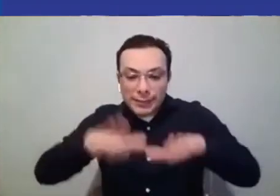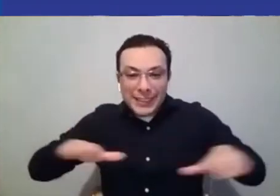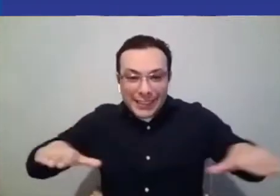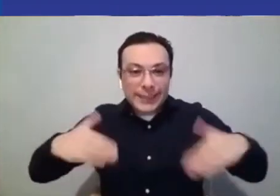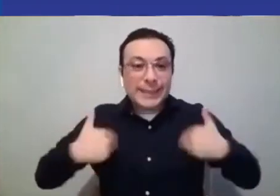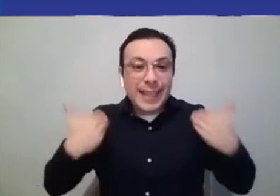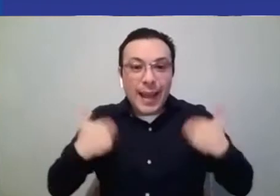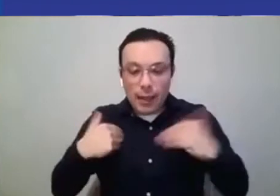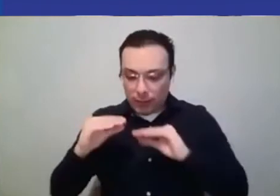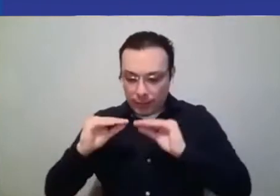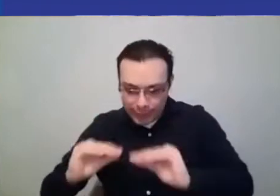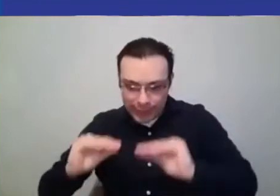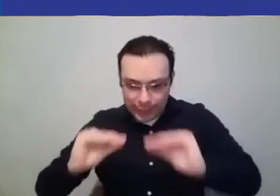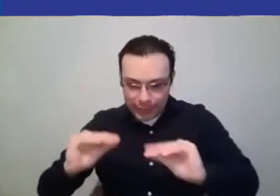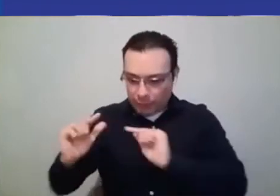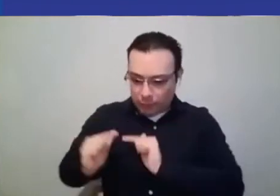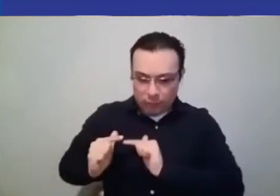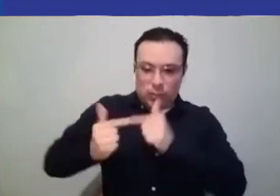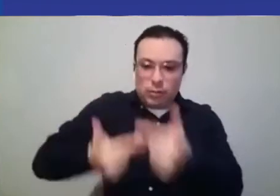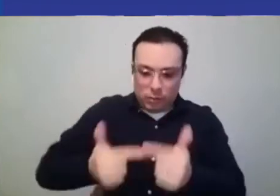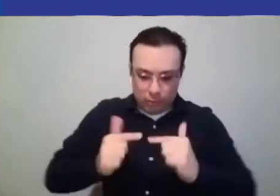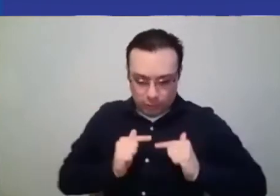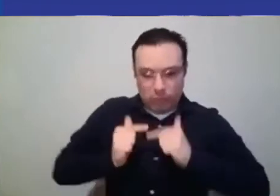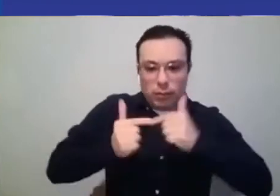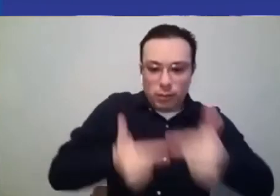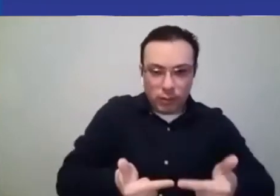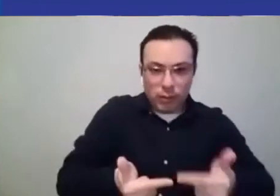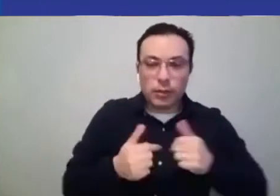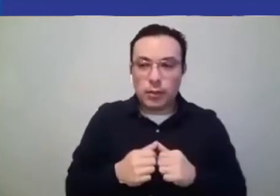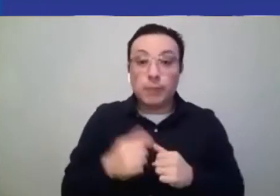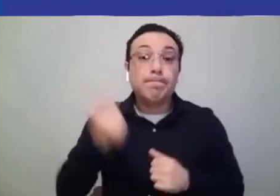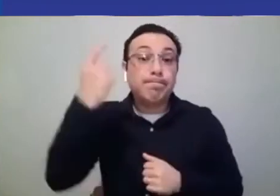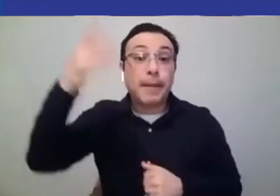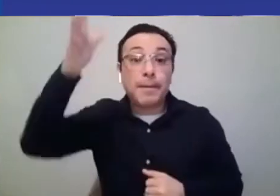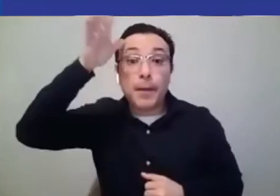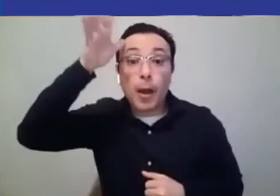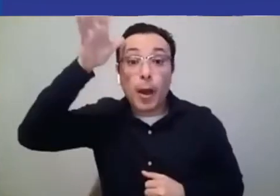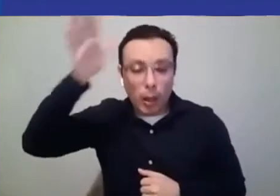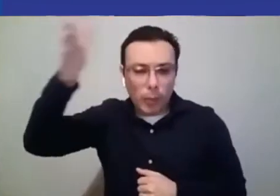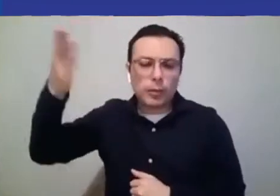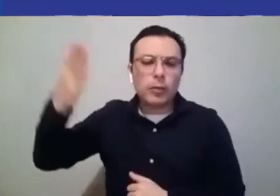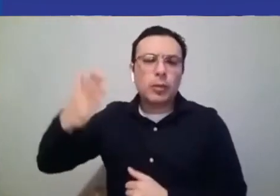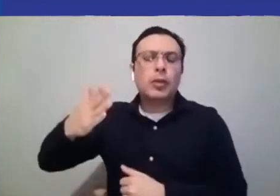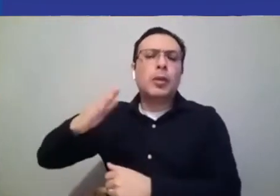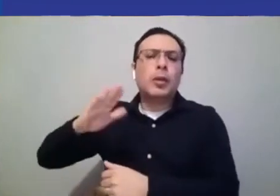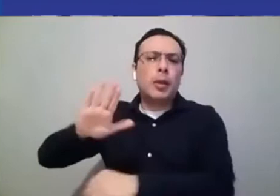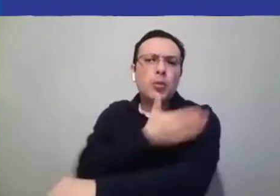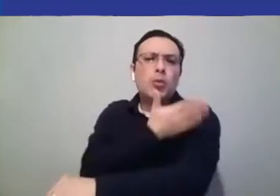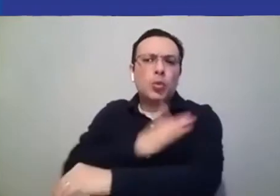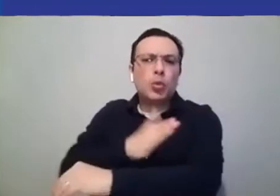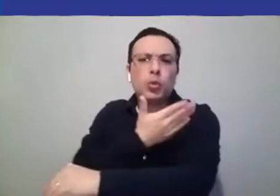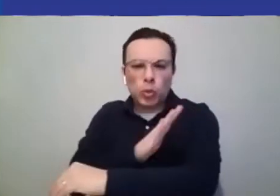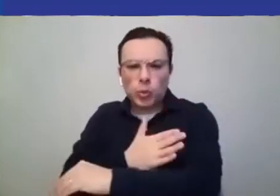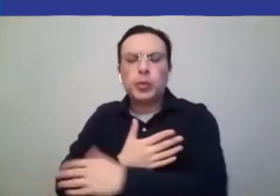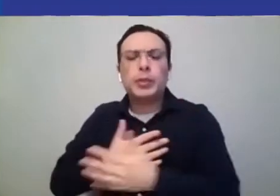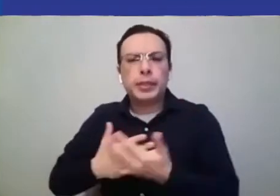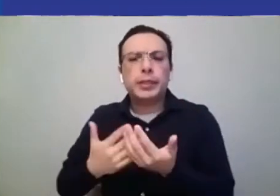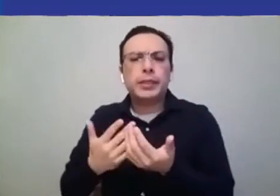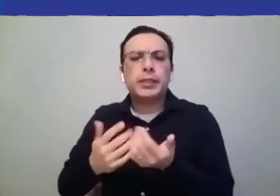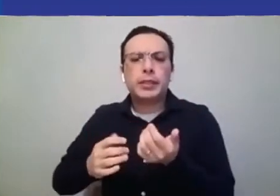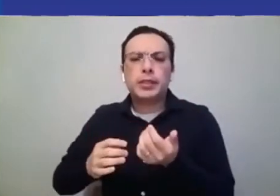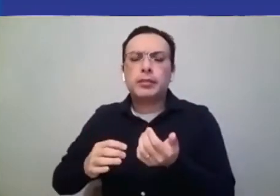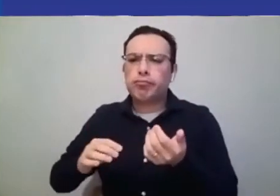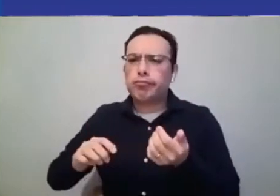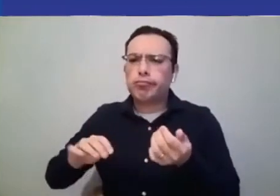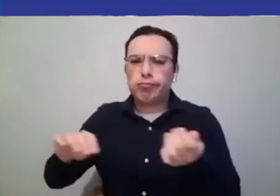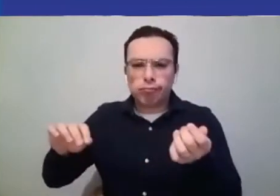next generation, and really to feel that safety. And that my dad is a musician. And so, you